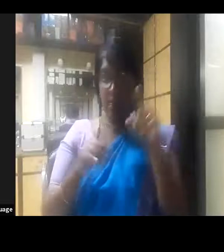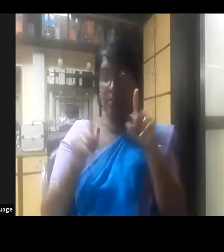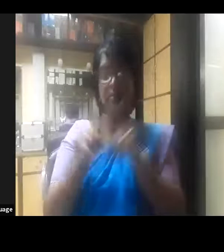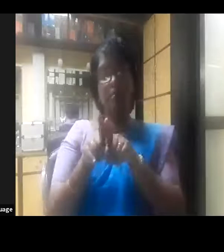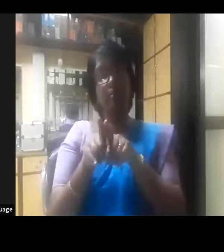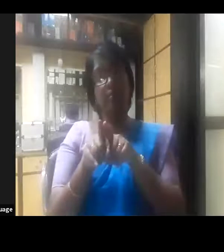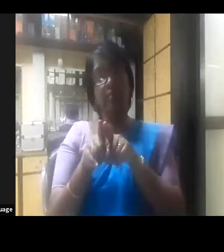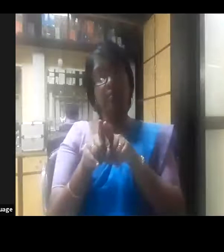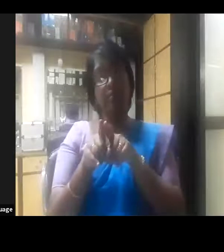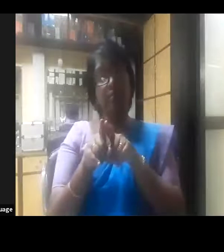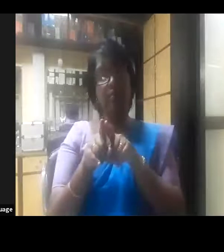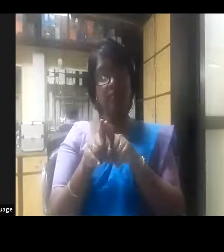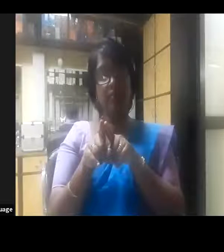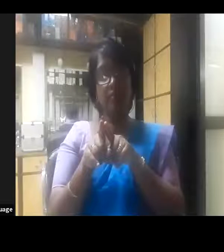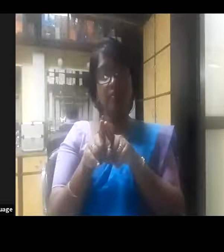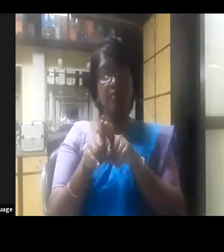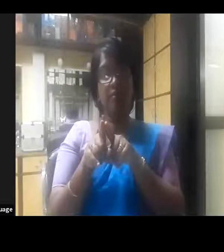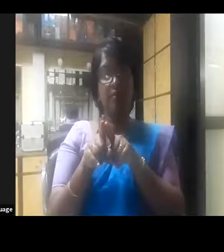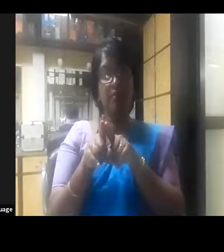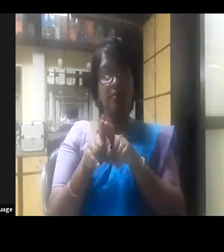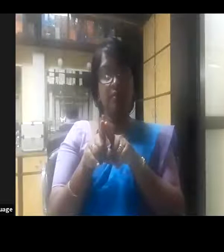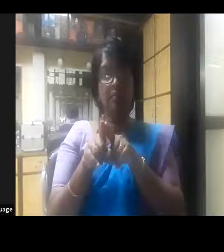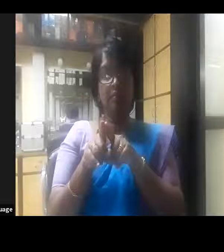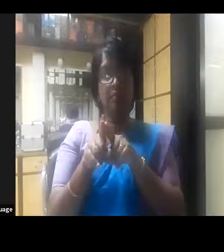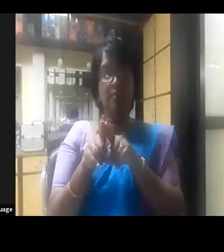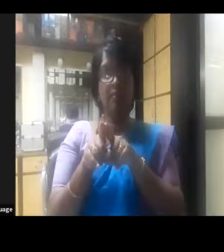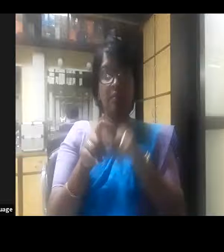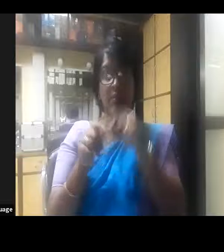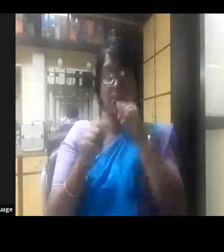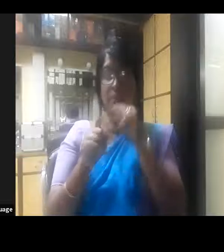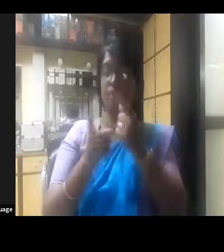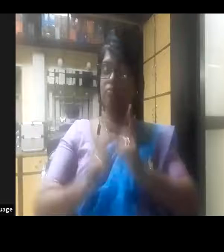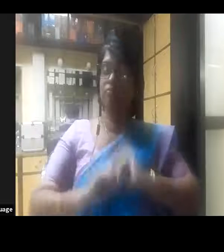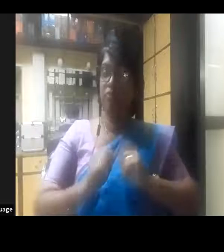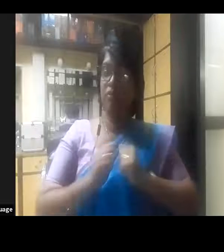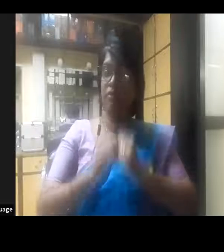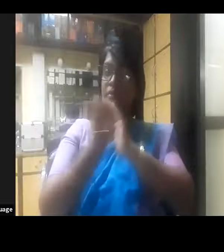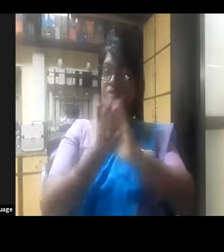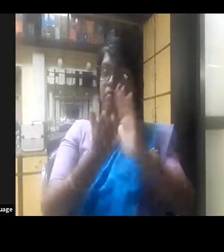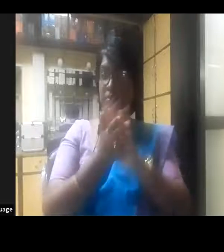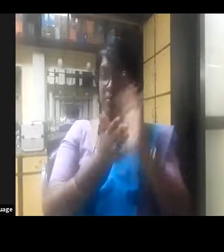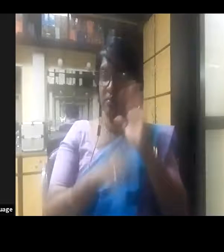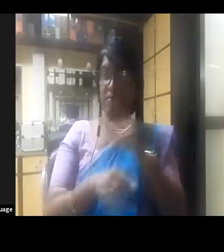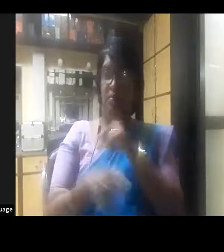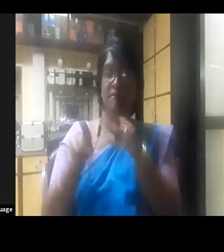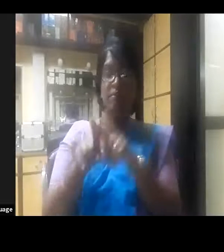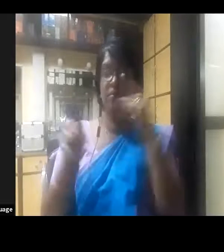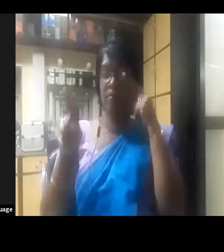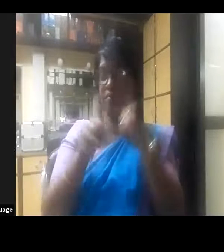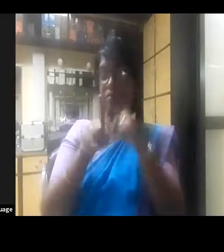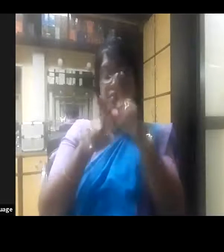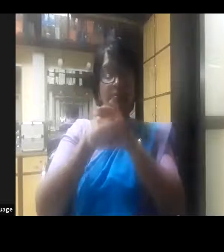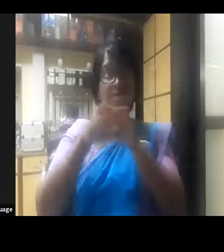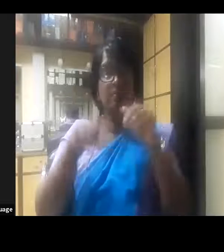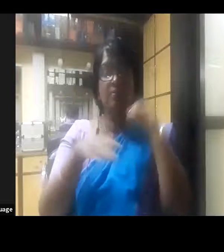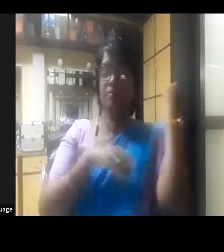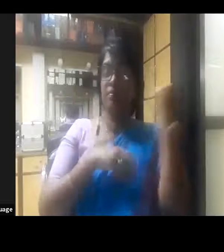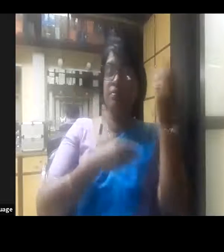all stakeholders and users onto one platform so that transactions can be executed